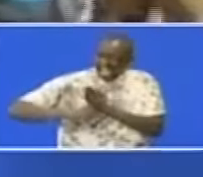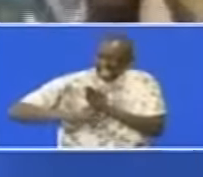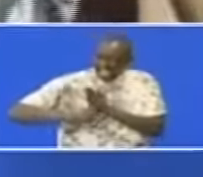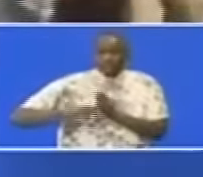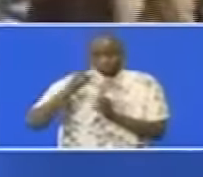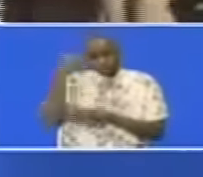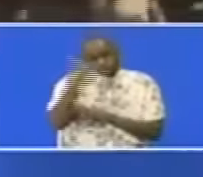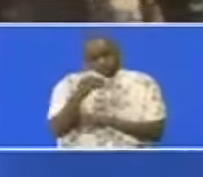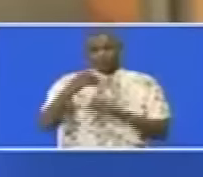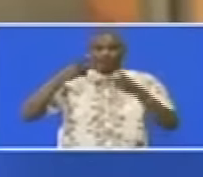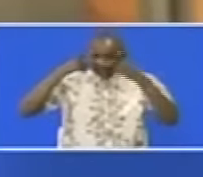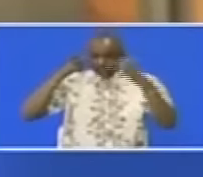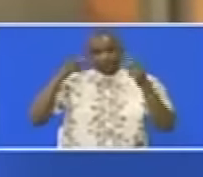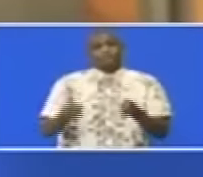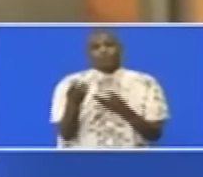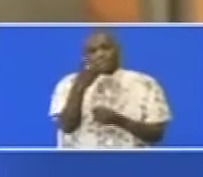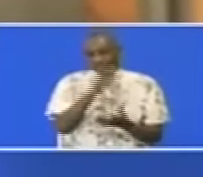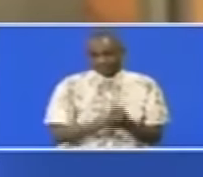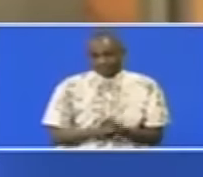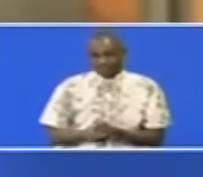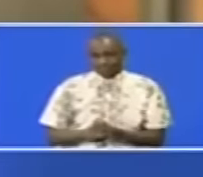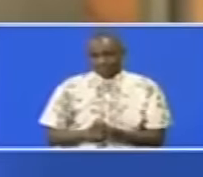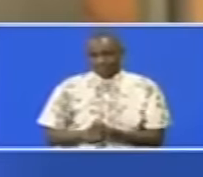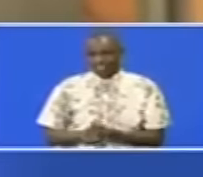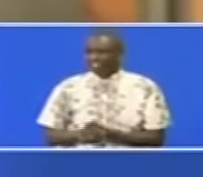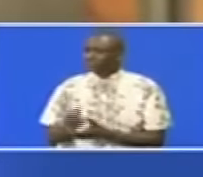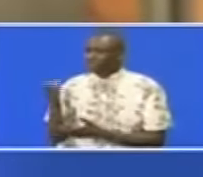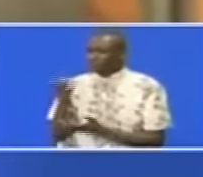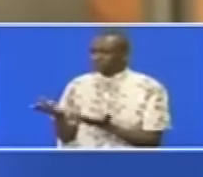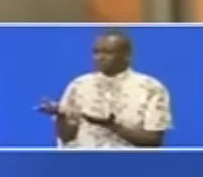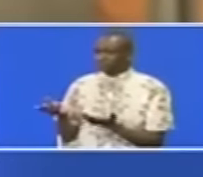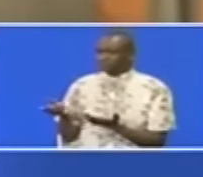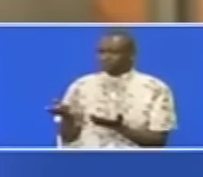terror attacks on its soil. There haven't been any serious